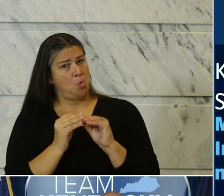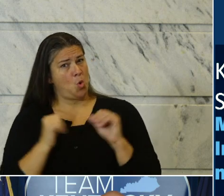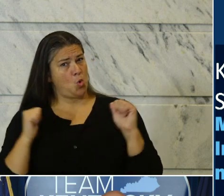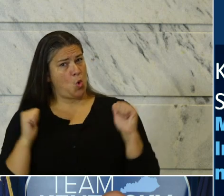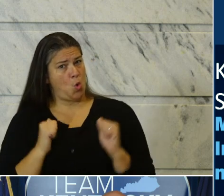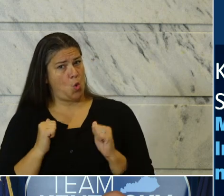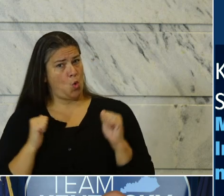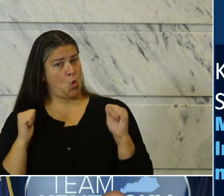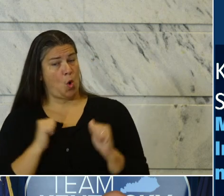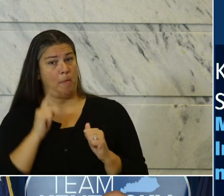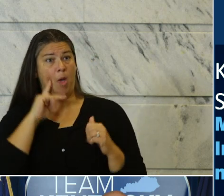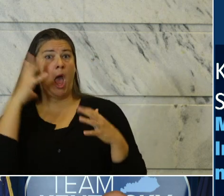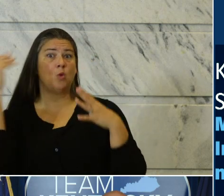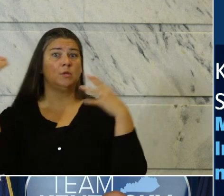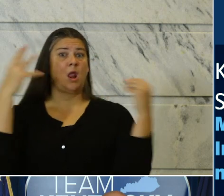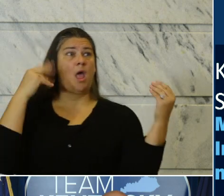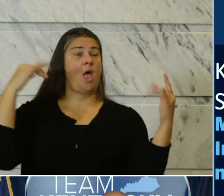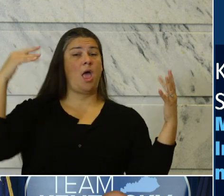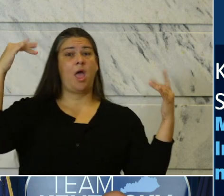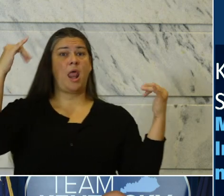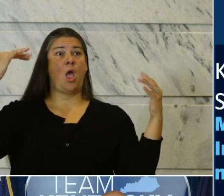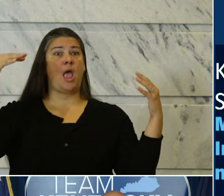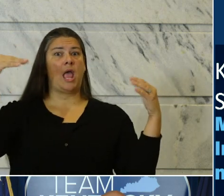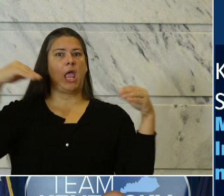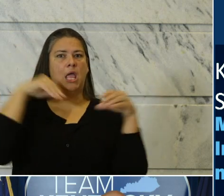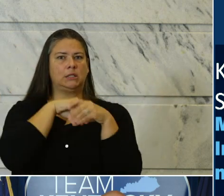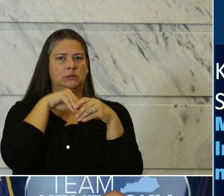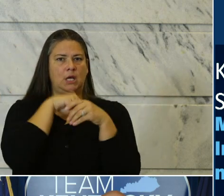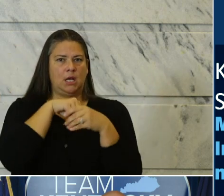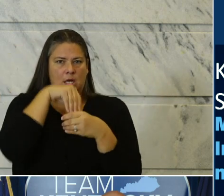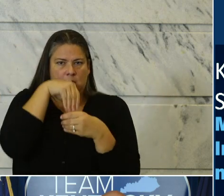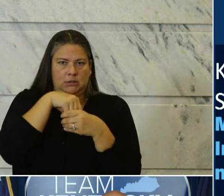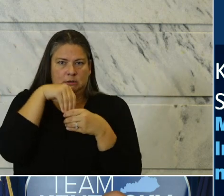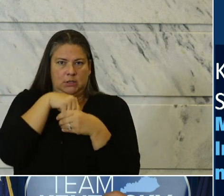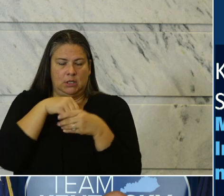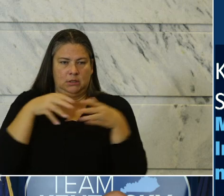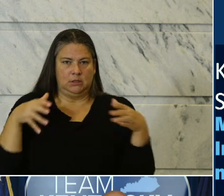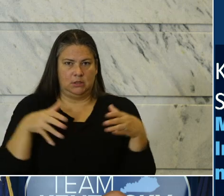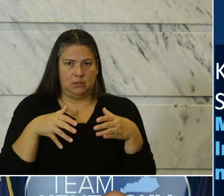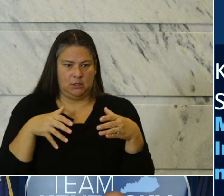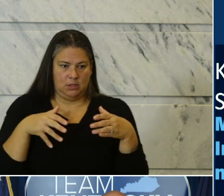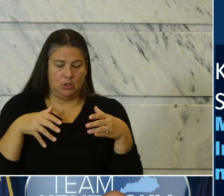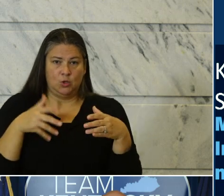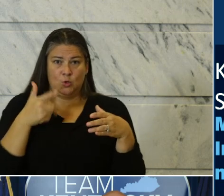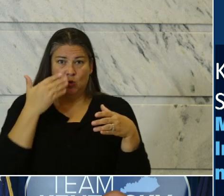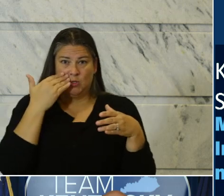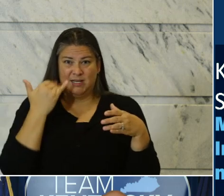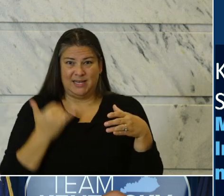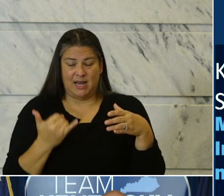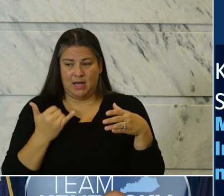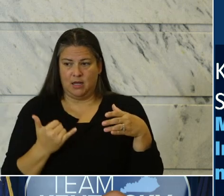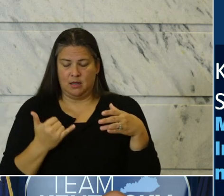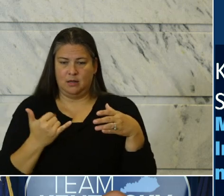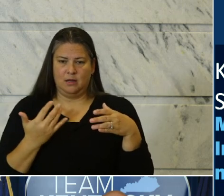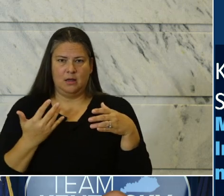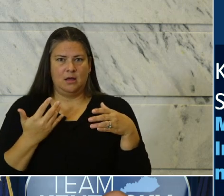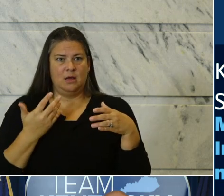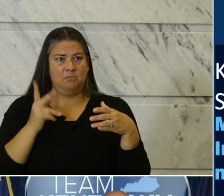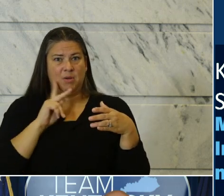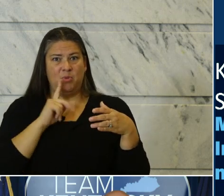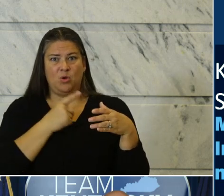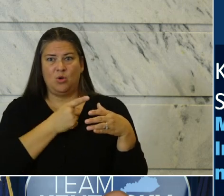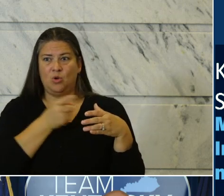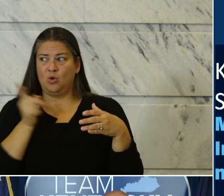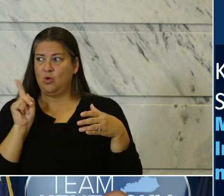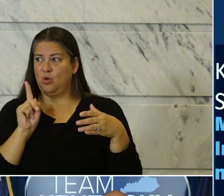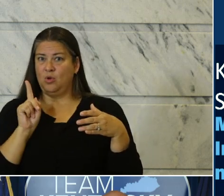Every place on the planet Earth where people have gotten lazy and lax about following the things we recommend has seen a